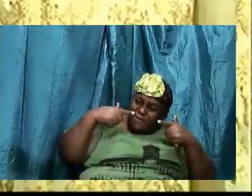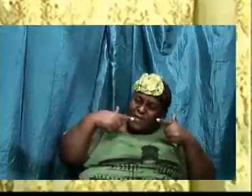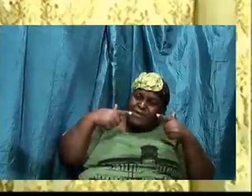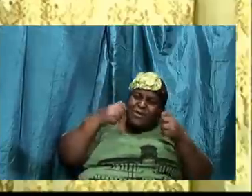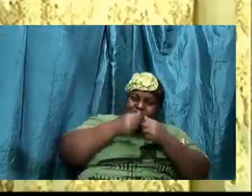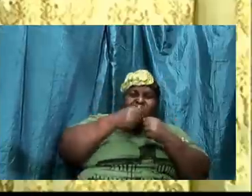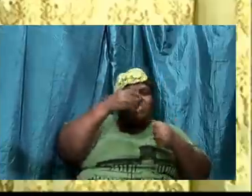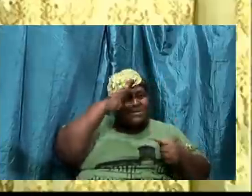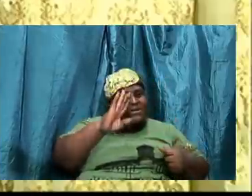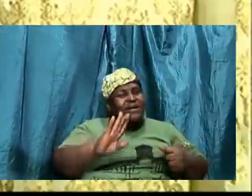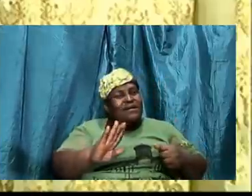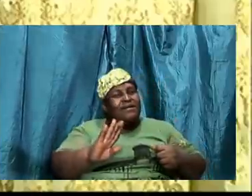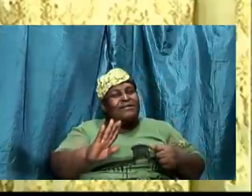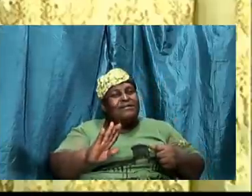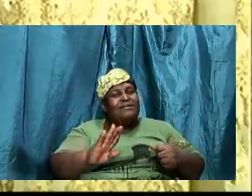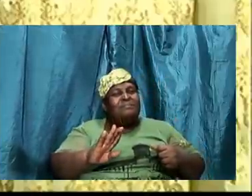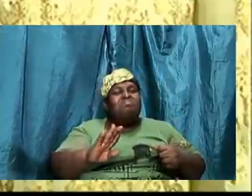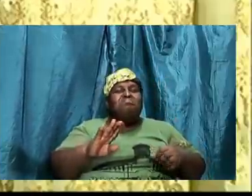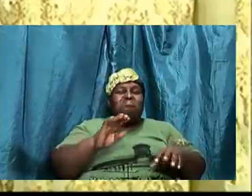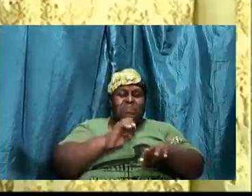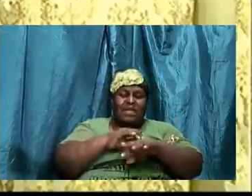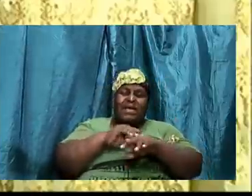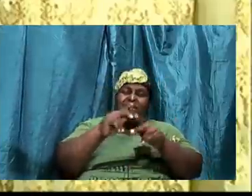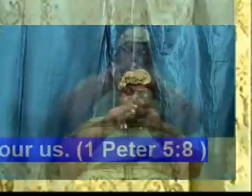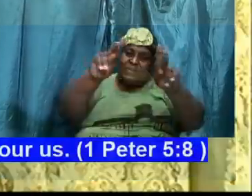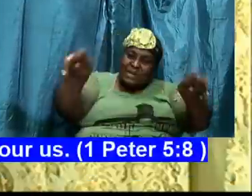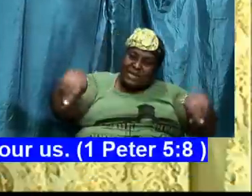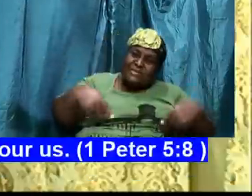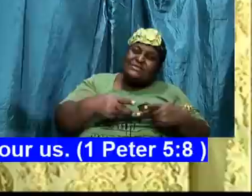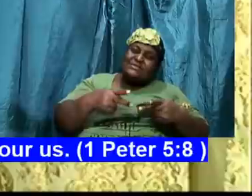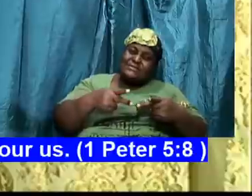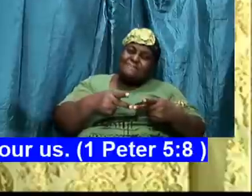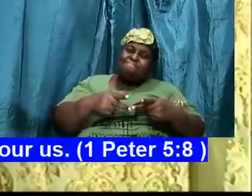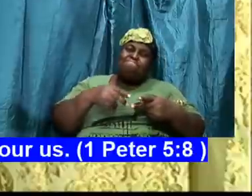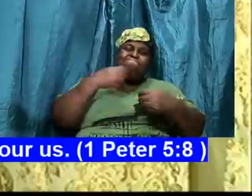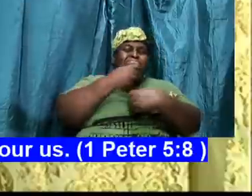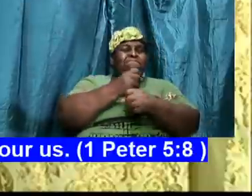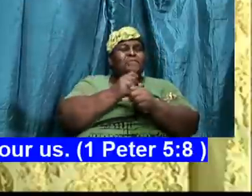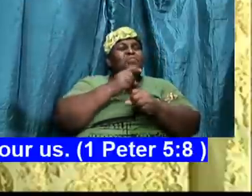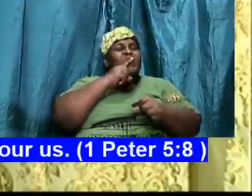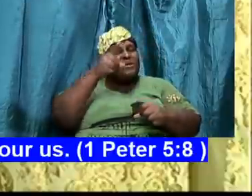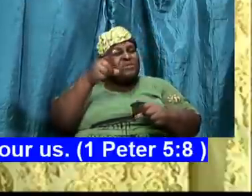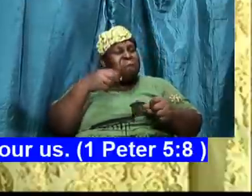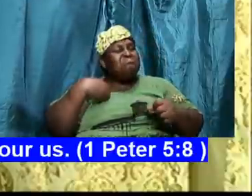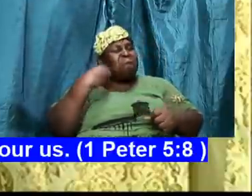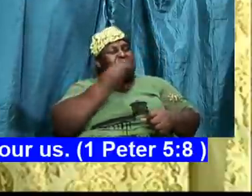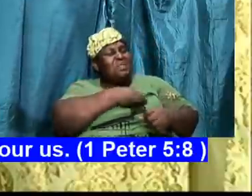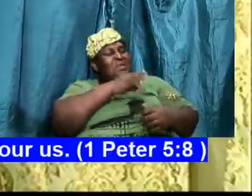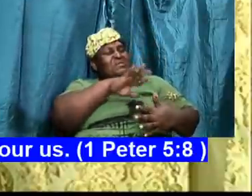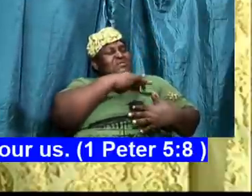God is at that place. Make sure that our spiritual life is at that place,